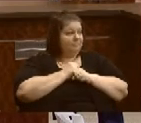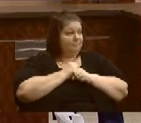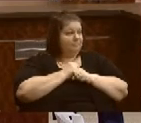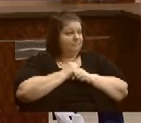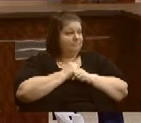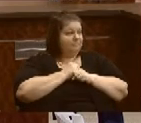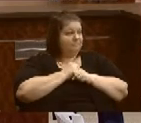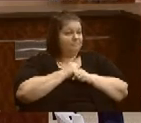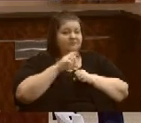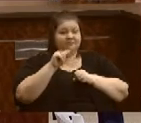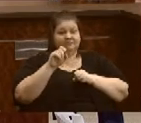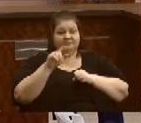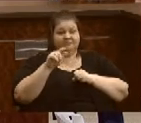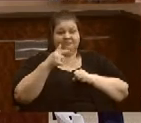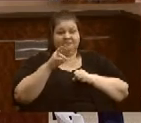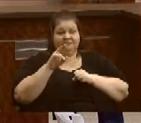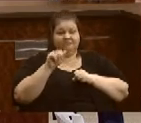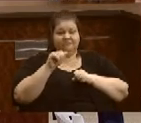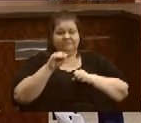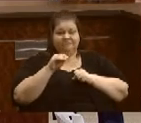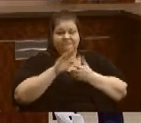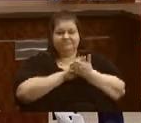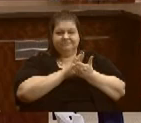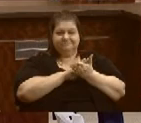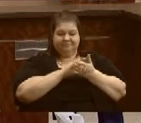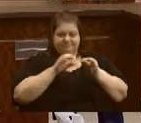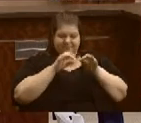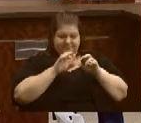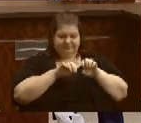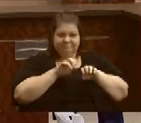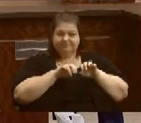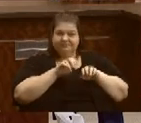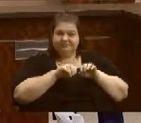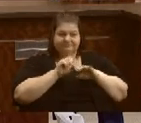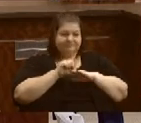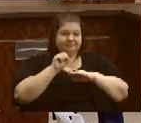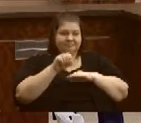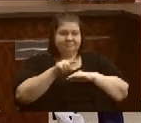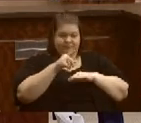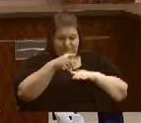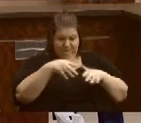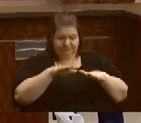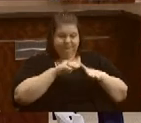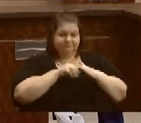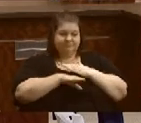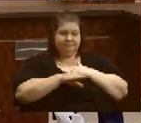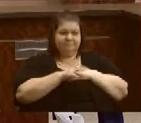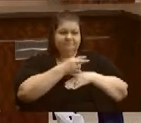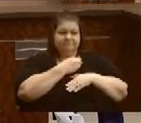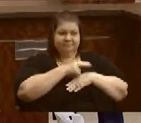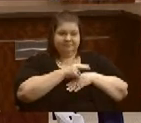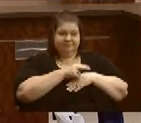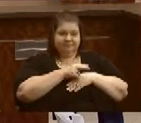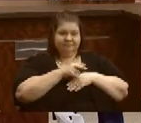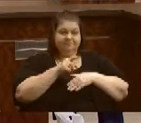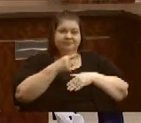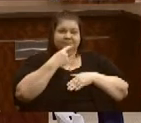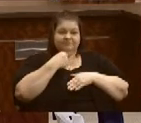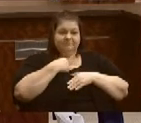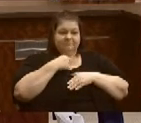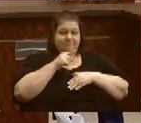telegram when I went to my hometown, received a telegram and said, you have been admitted to the hospital, but you have to tell us you are